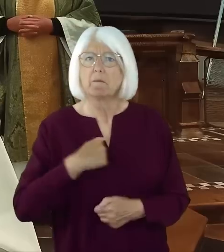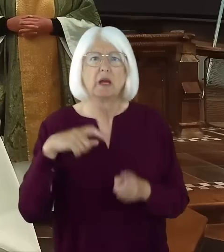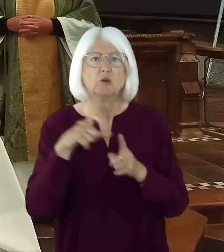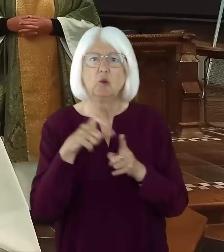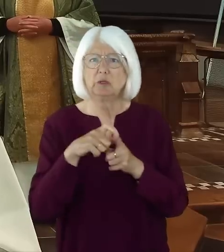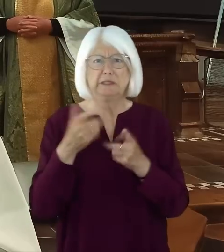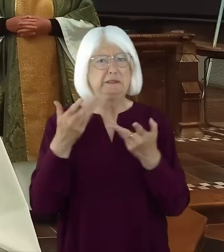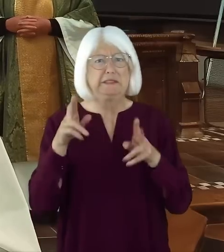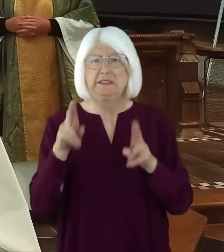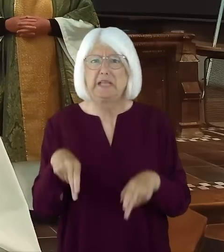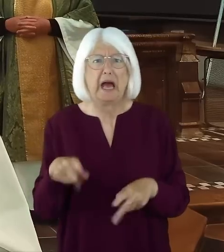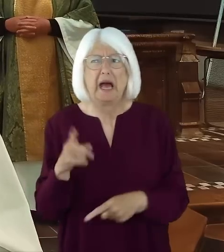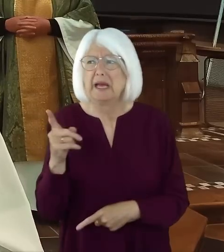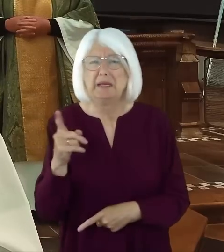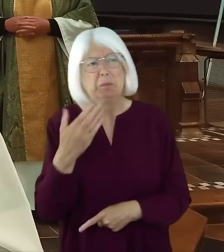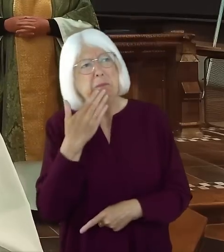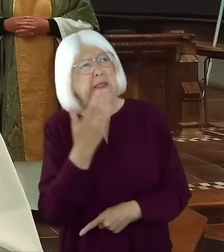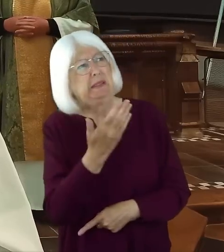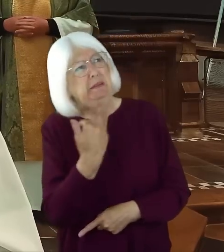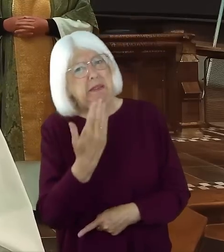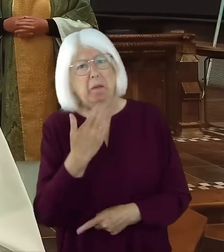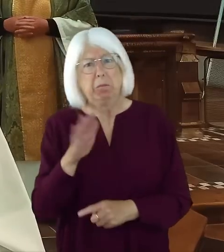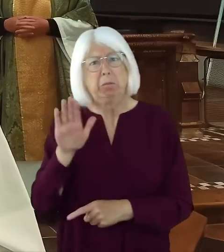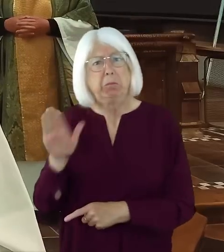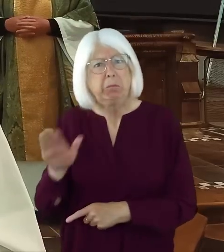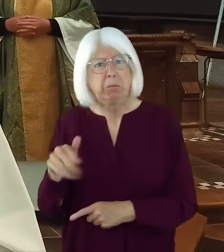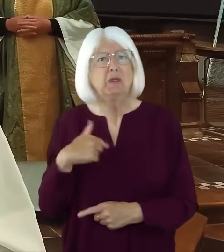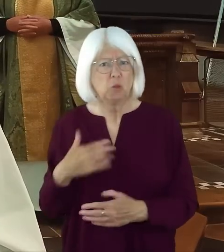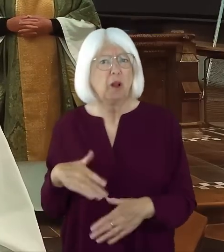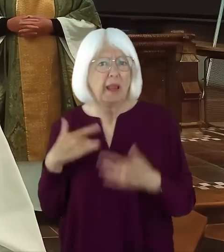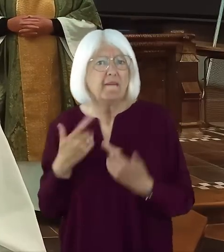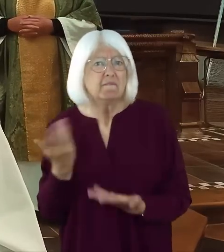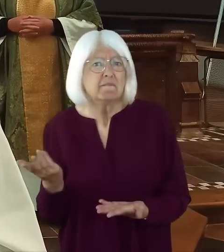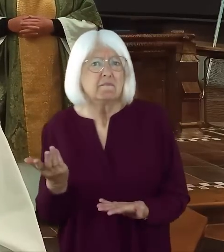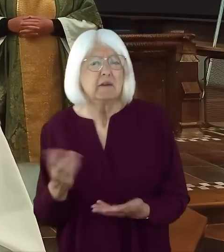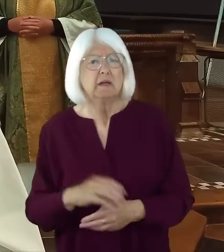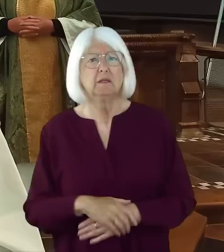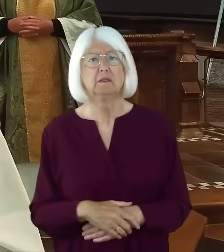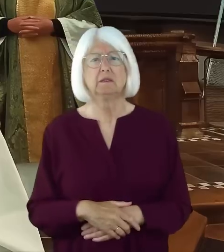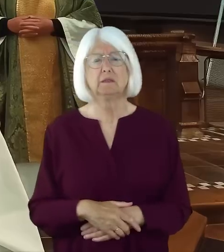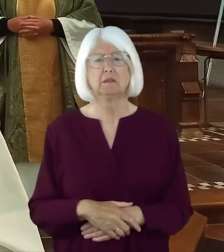"My daughter has just died, but come and lay your hand on her, and she will live."